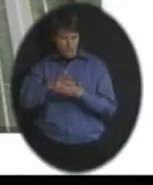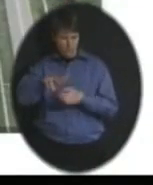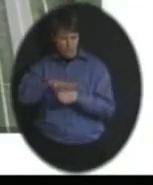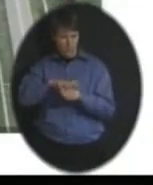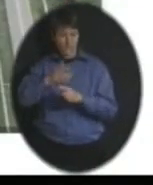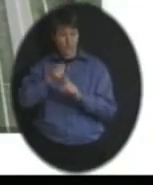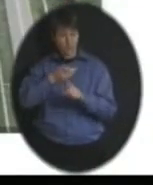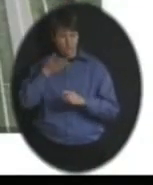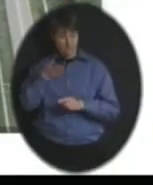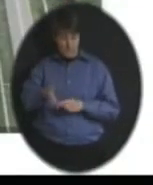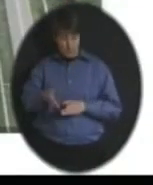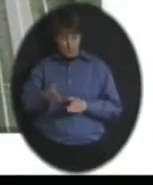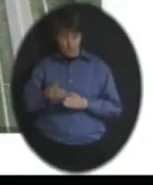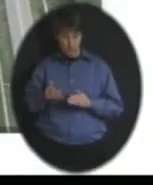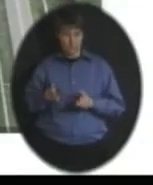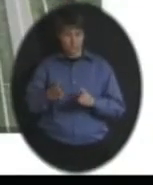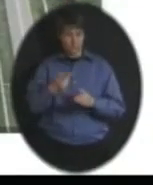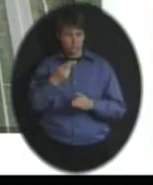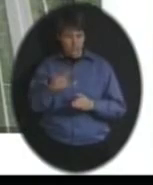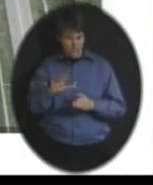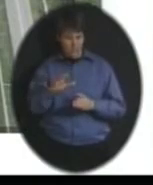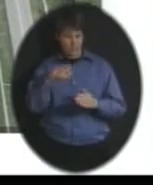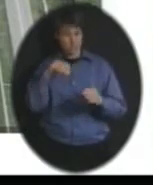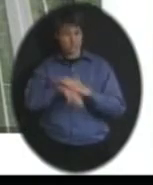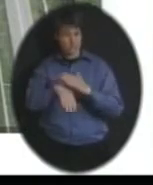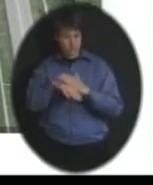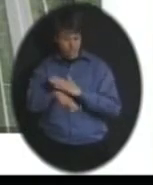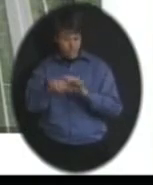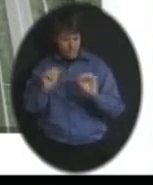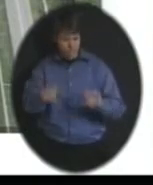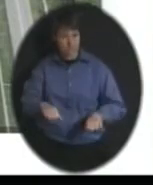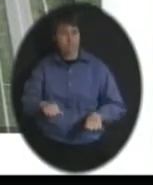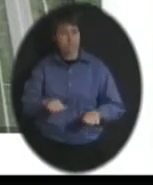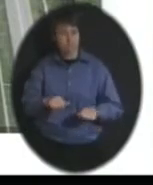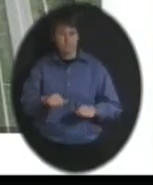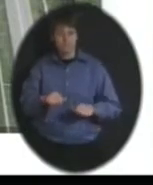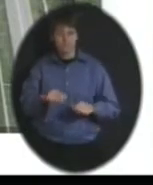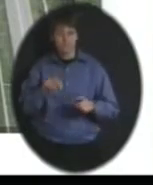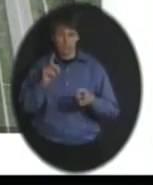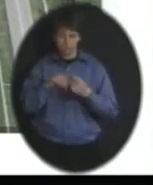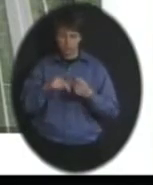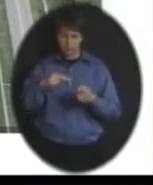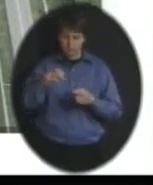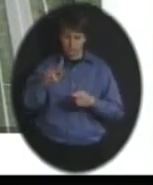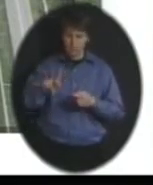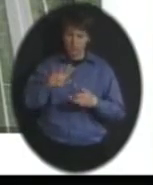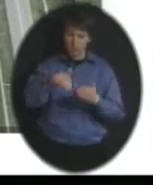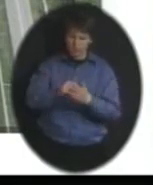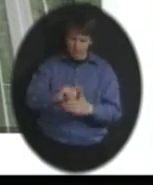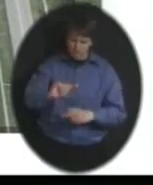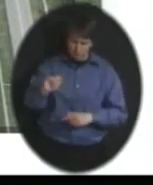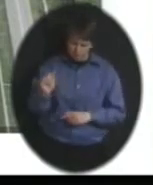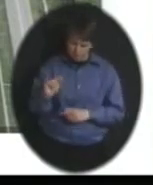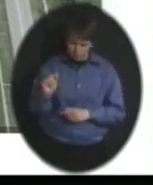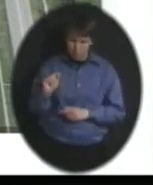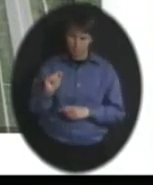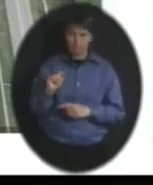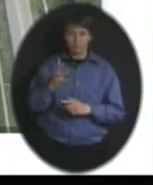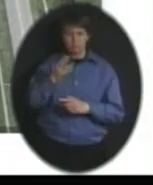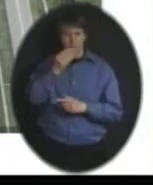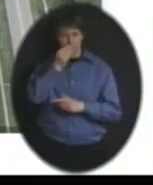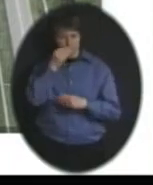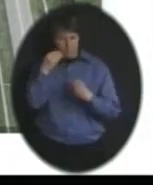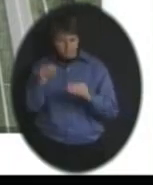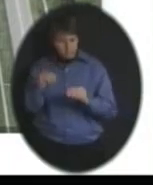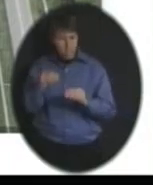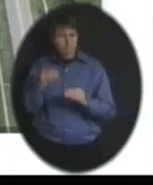so from that point on, it'll be handicap accessible into the park. All the restrooms, the concession